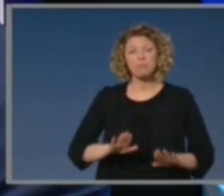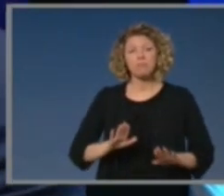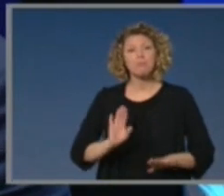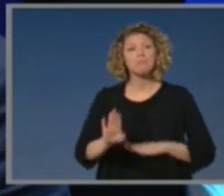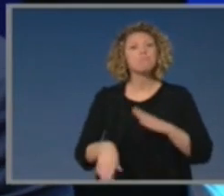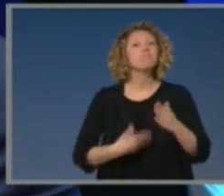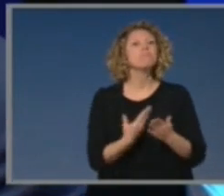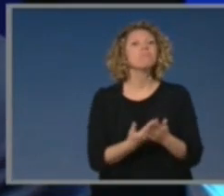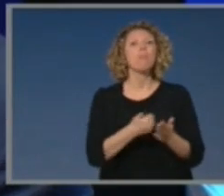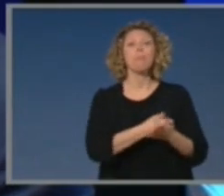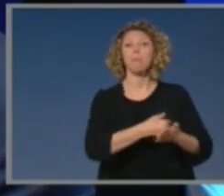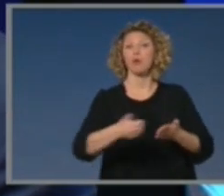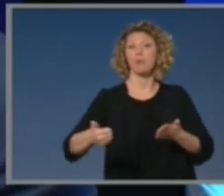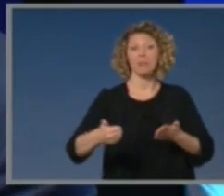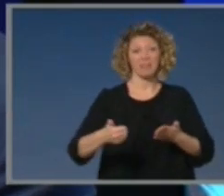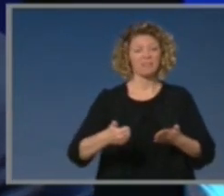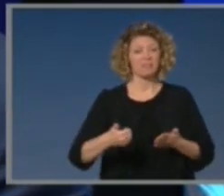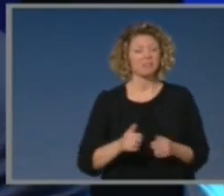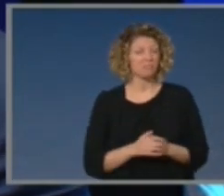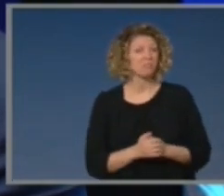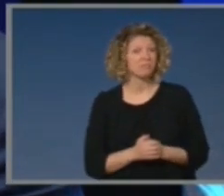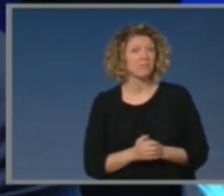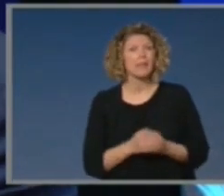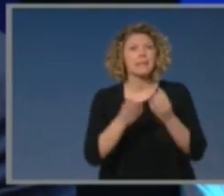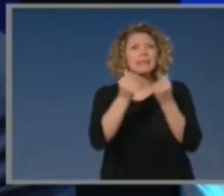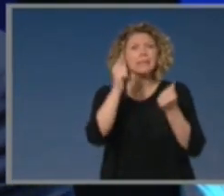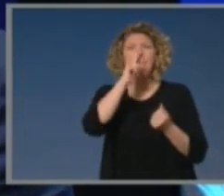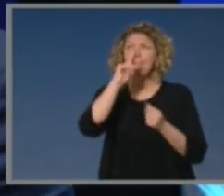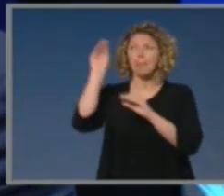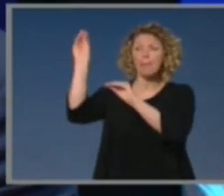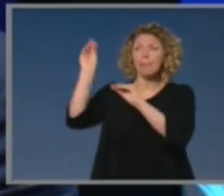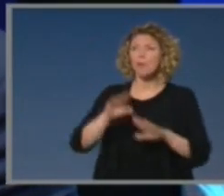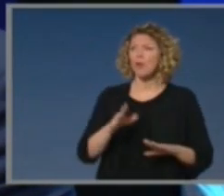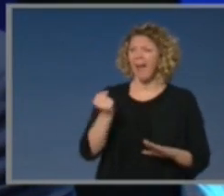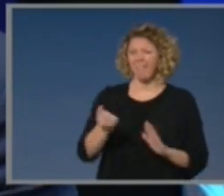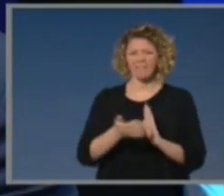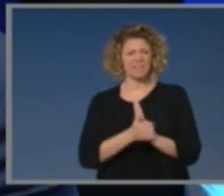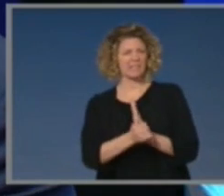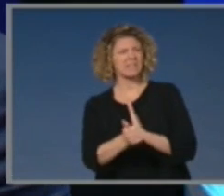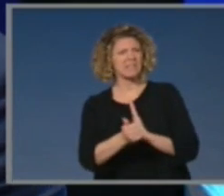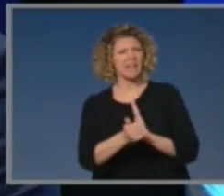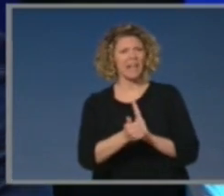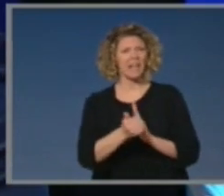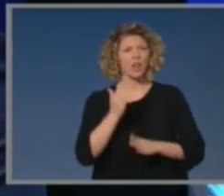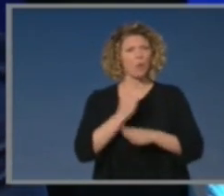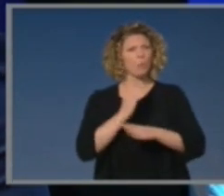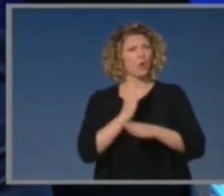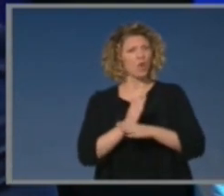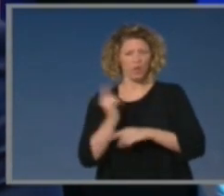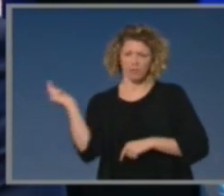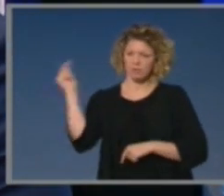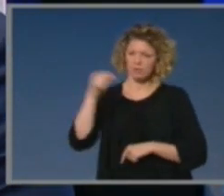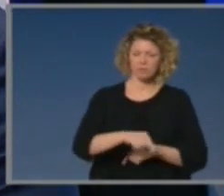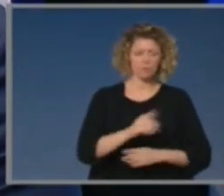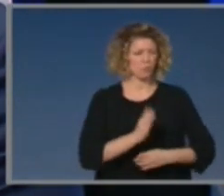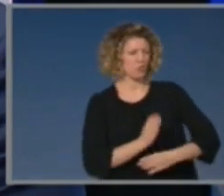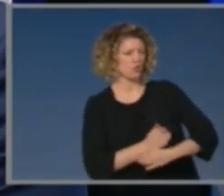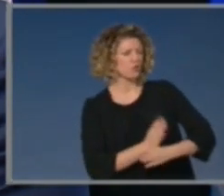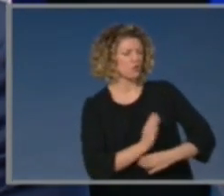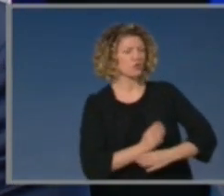of skilled migration these days actually comes from those who are already here on a temporary skilled visa. And so if